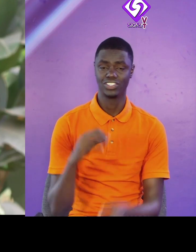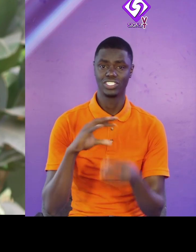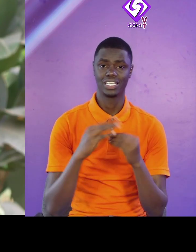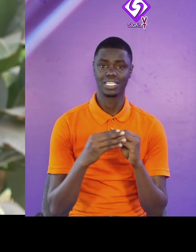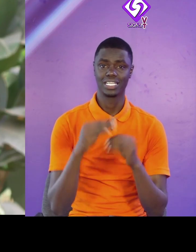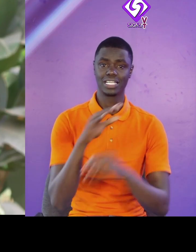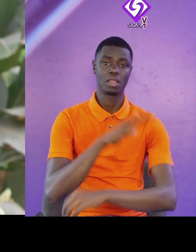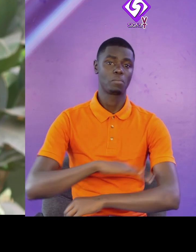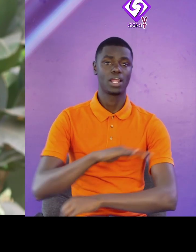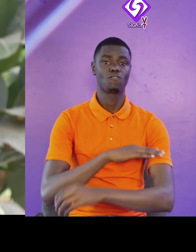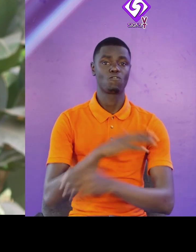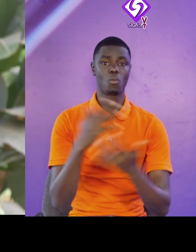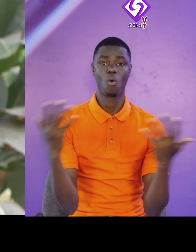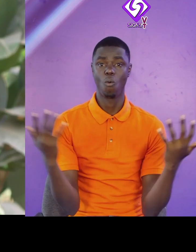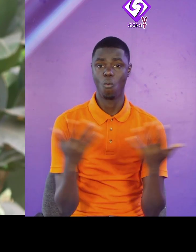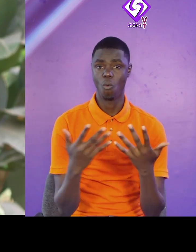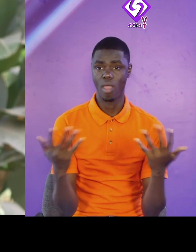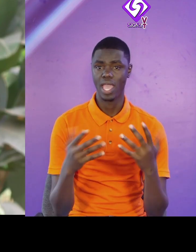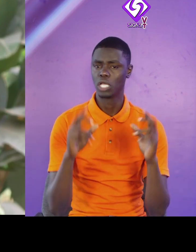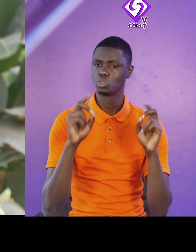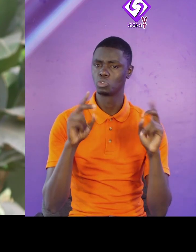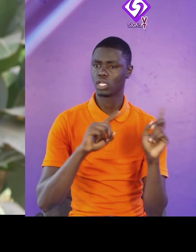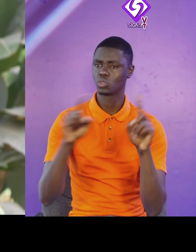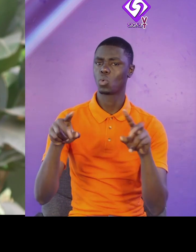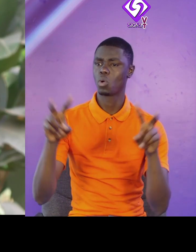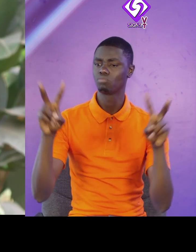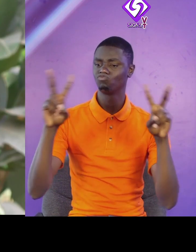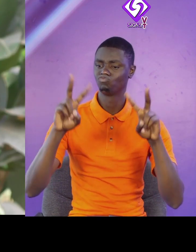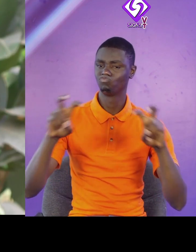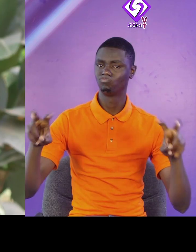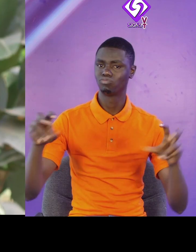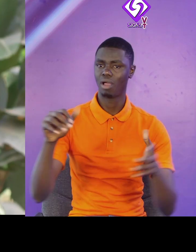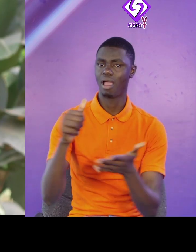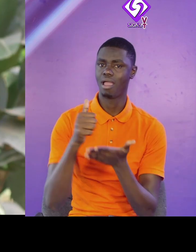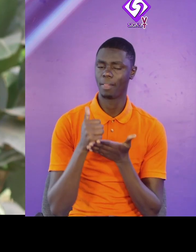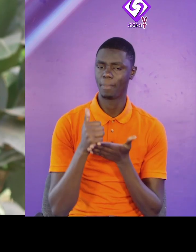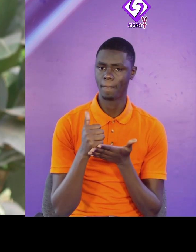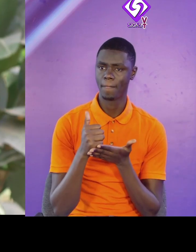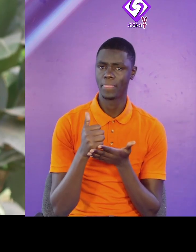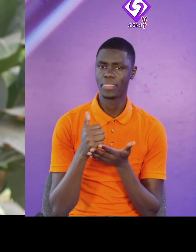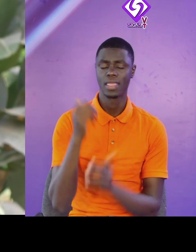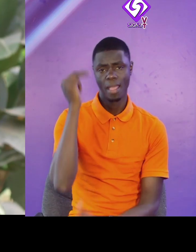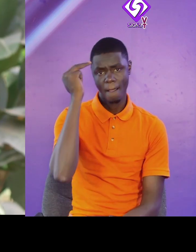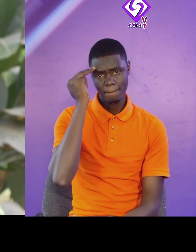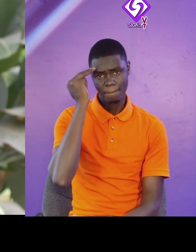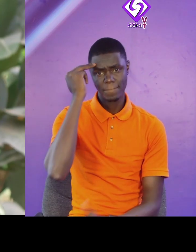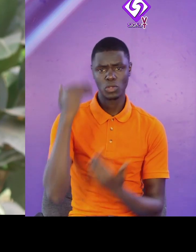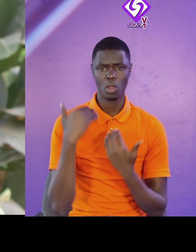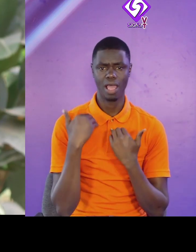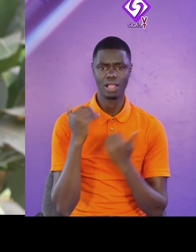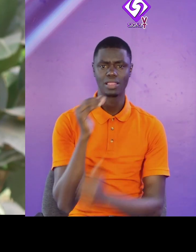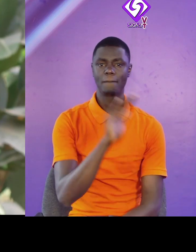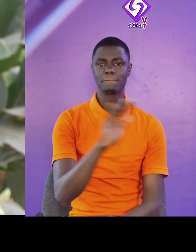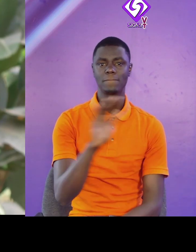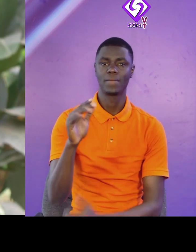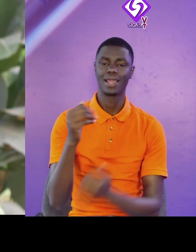platforms where it's okay to go and seek help, as I mentioned, because your mental health is the driver